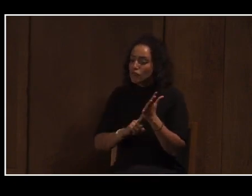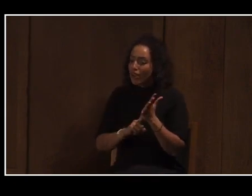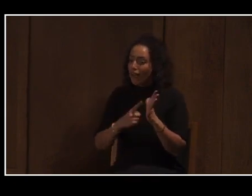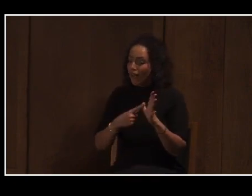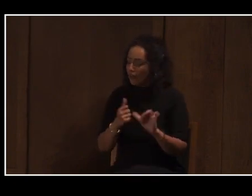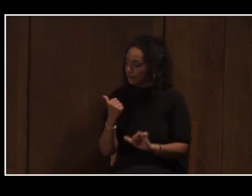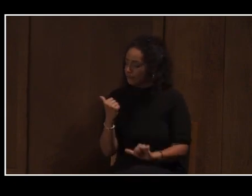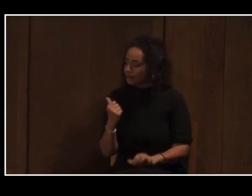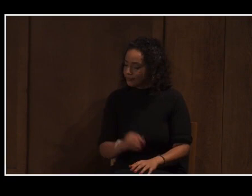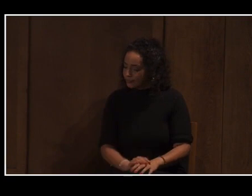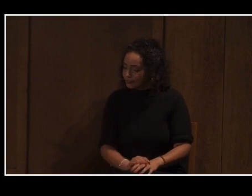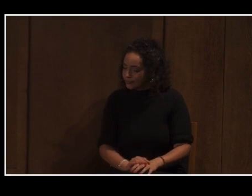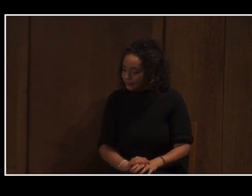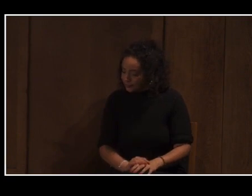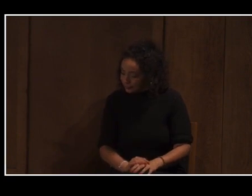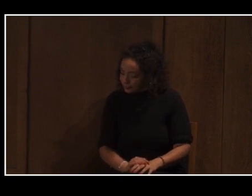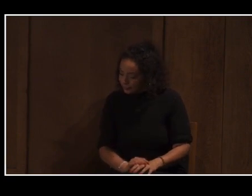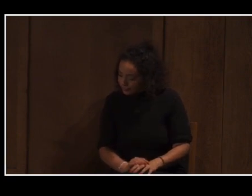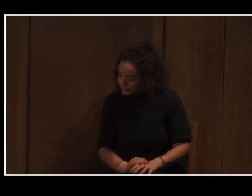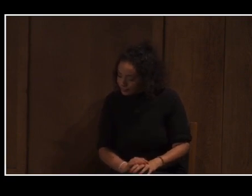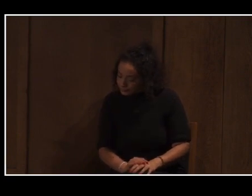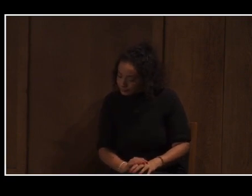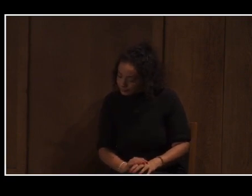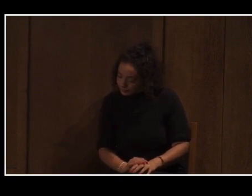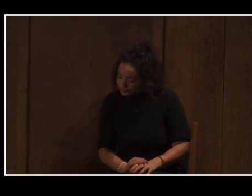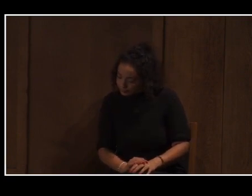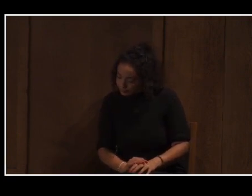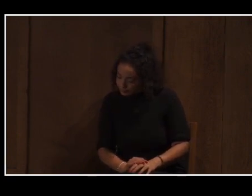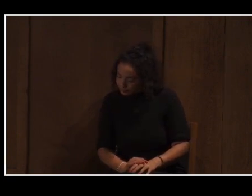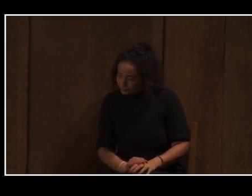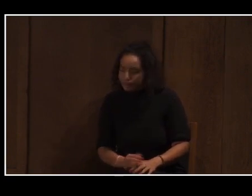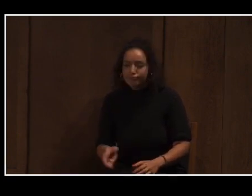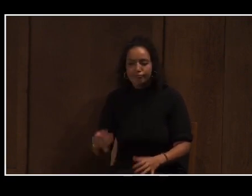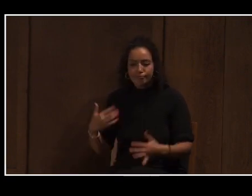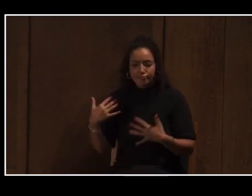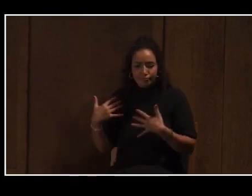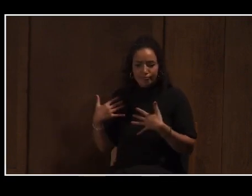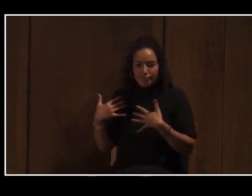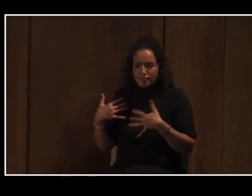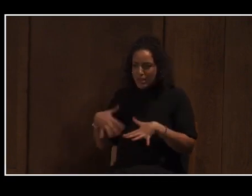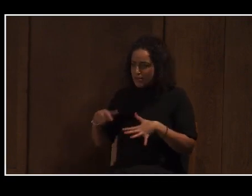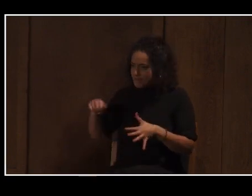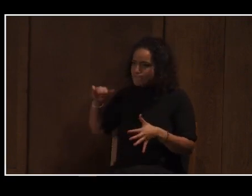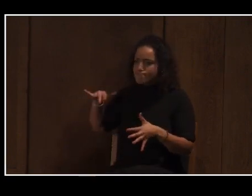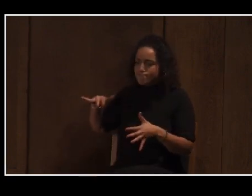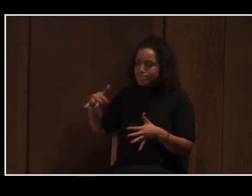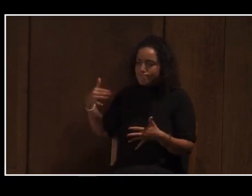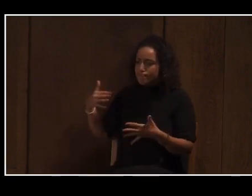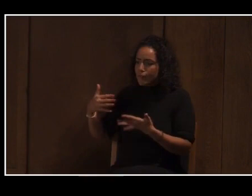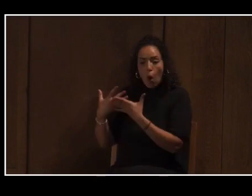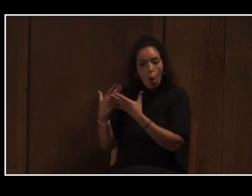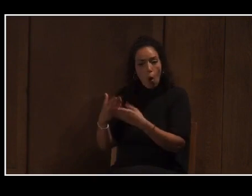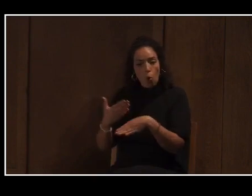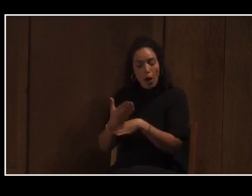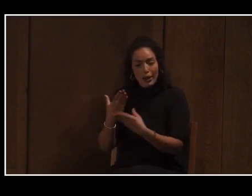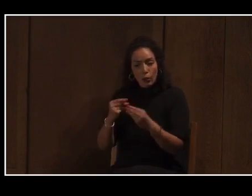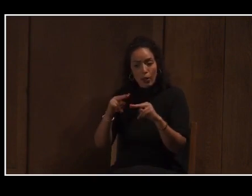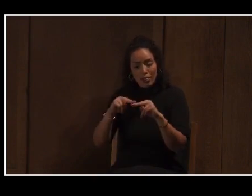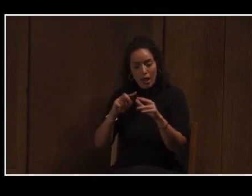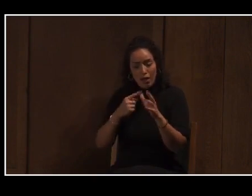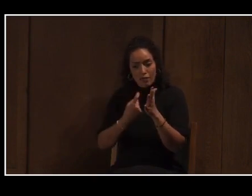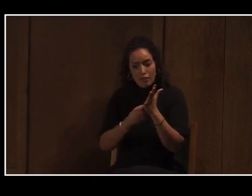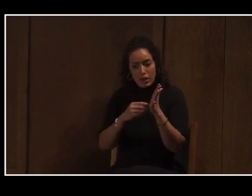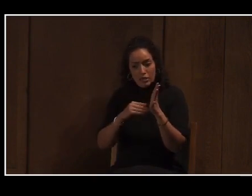recently conversing with, you know, you have been with Fazana recently,